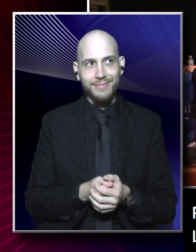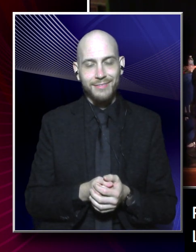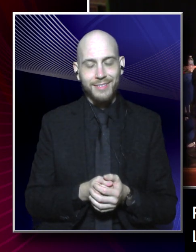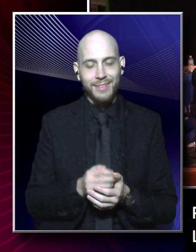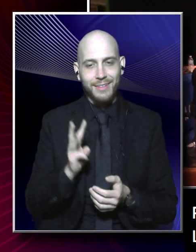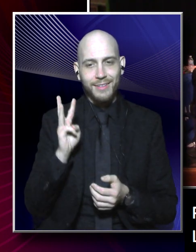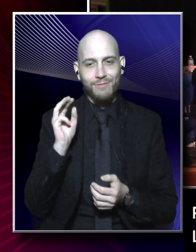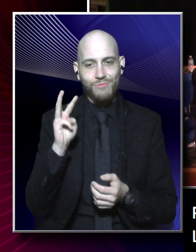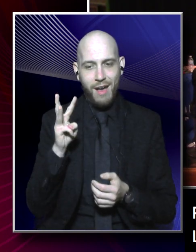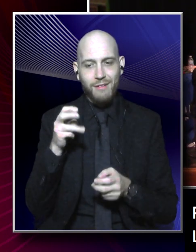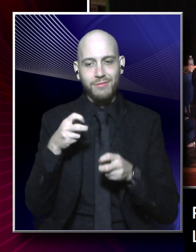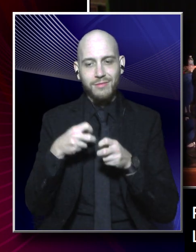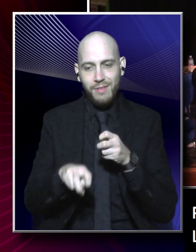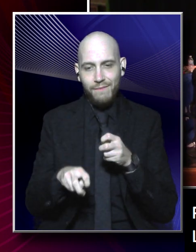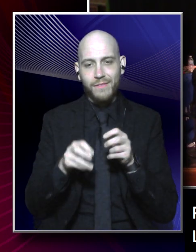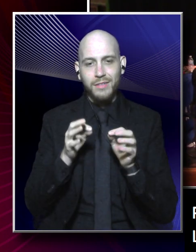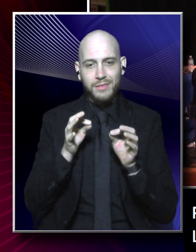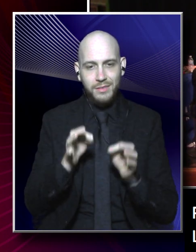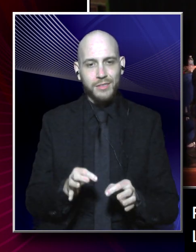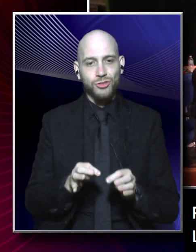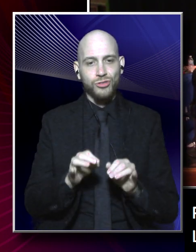It's a tough decision.